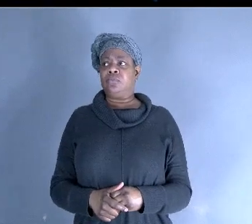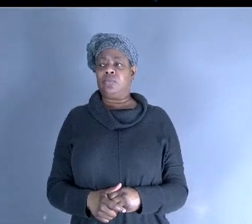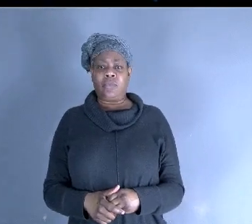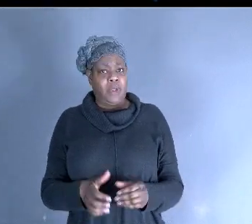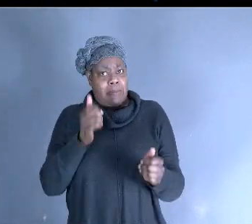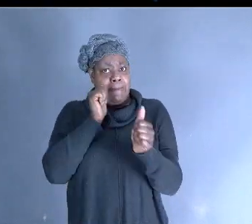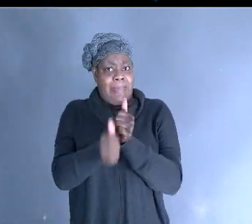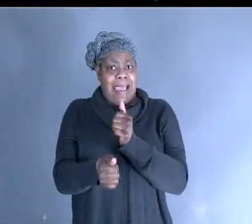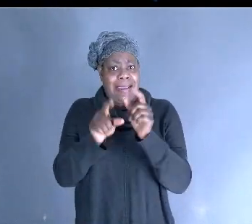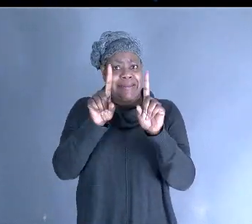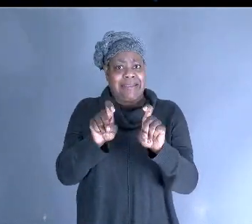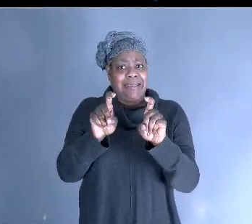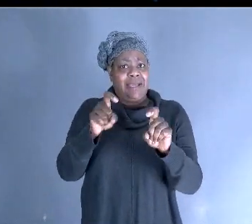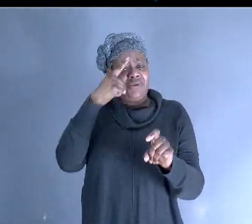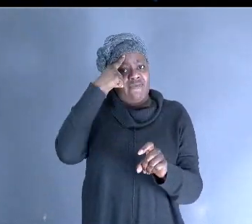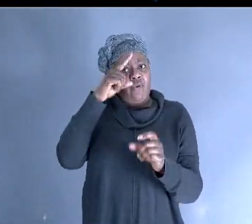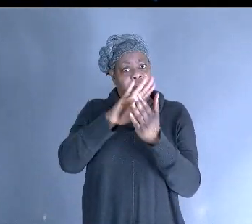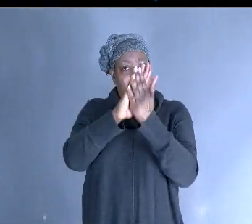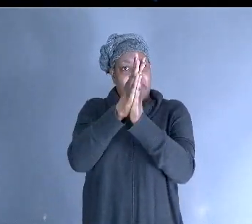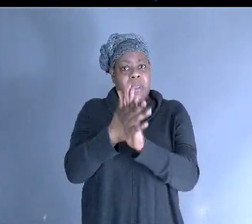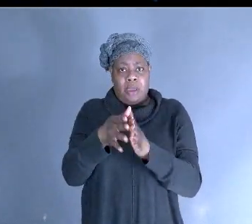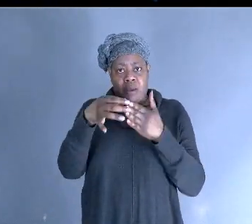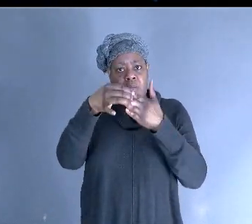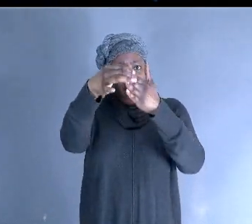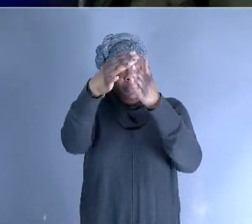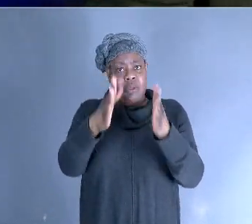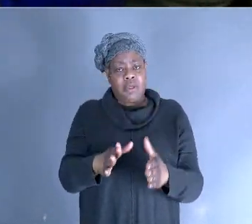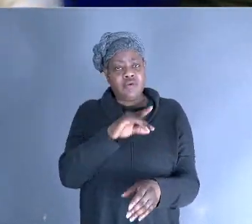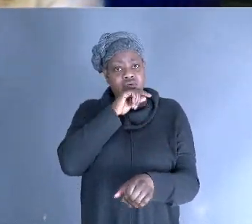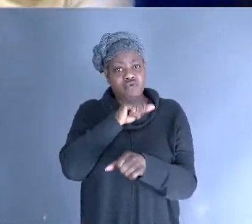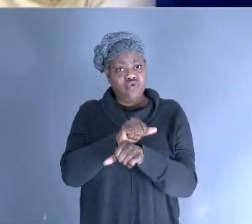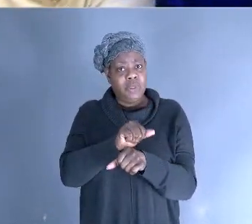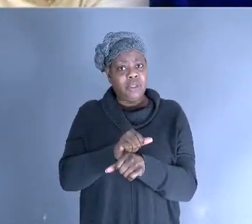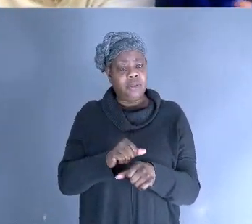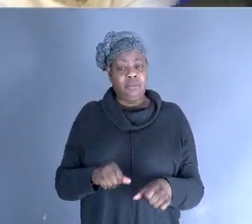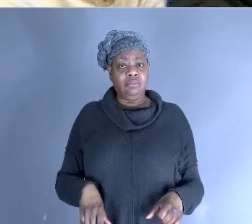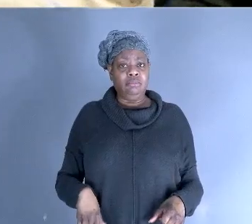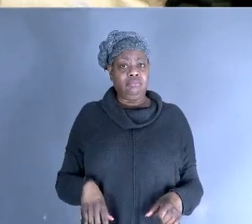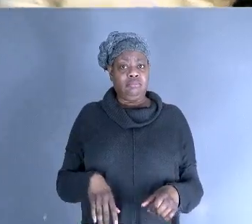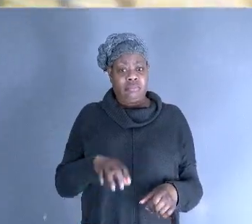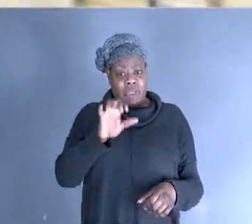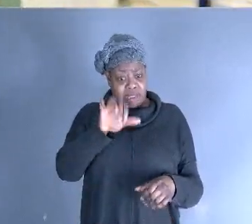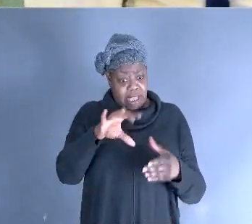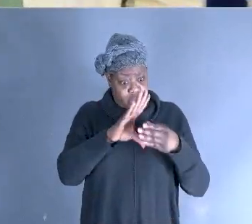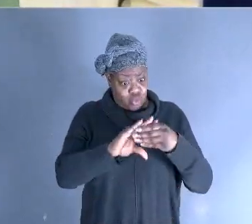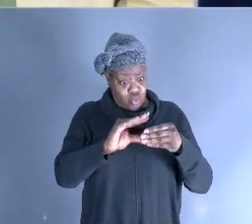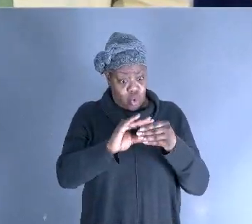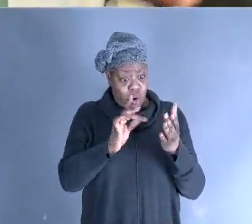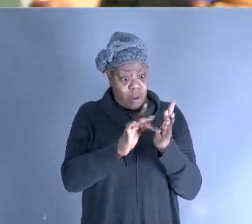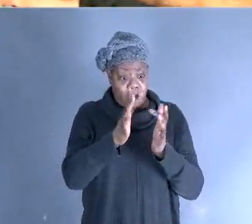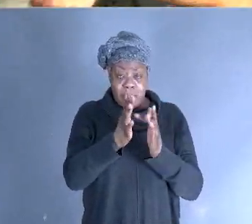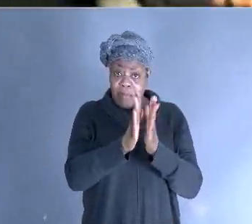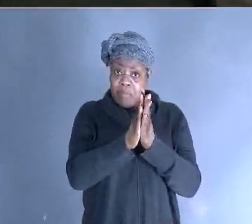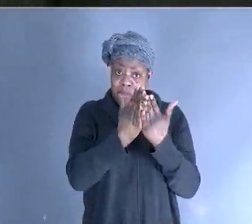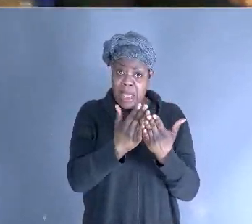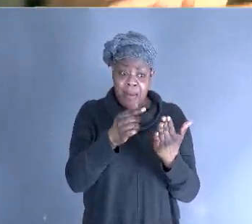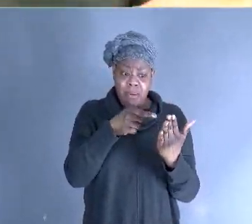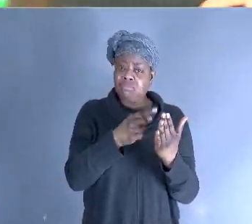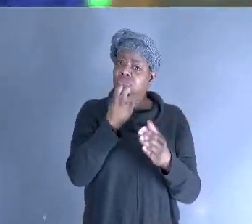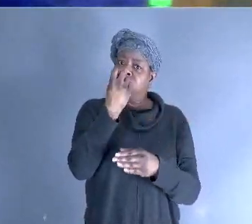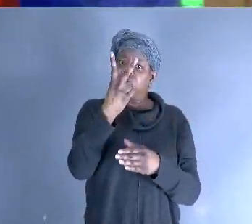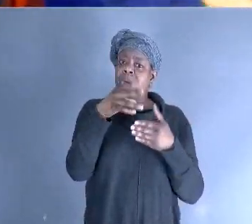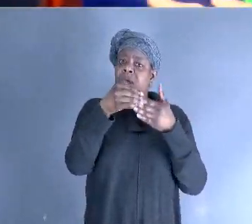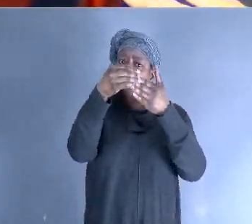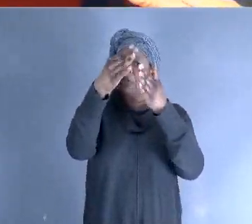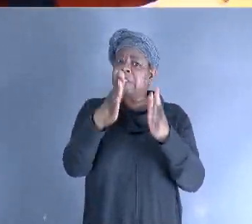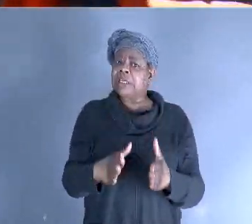the test so many other times where they had been faithful, where they had been committed, where the Lord had seen